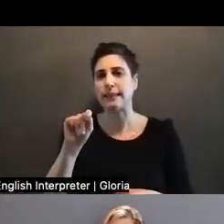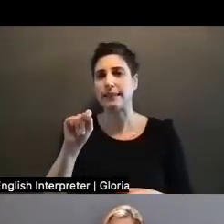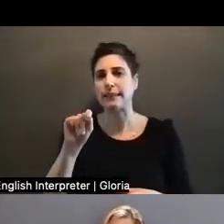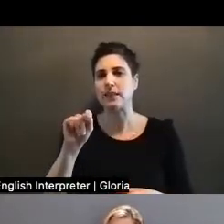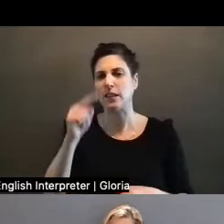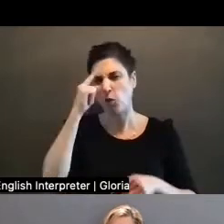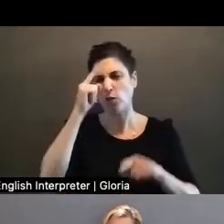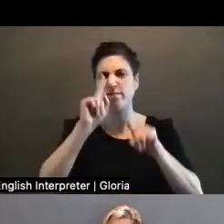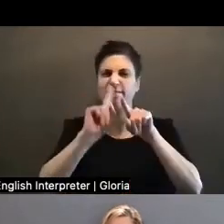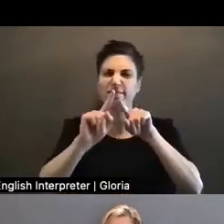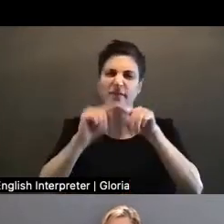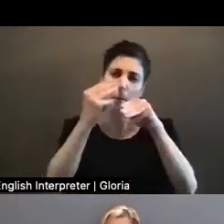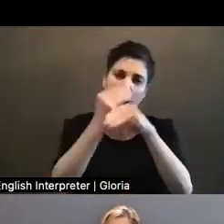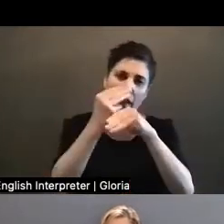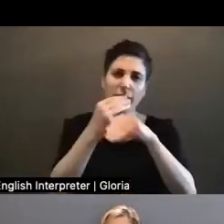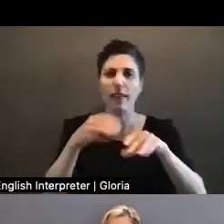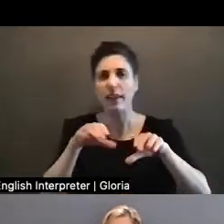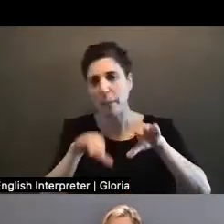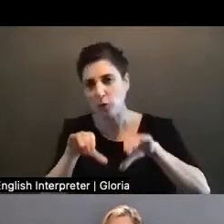biology.